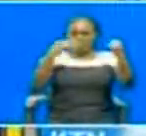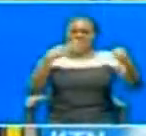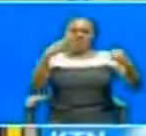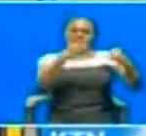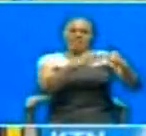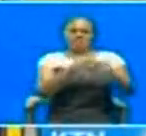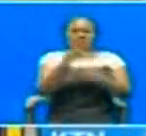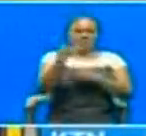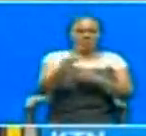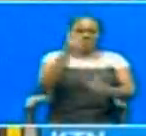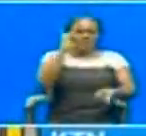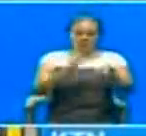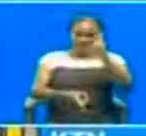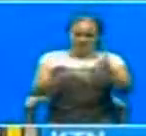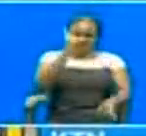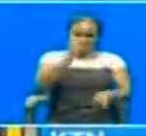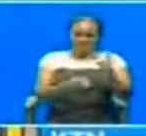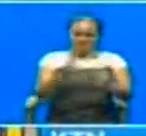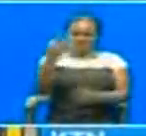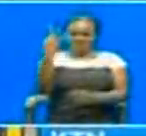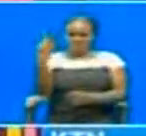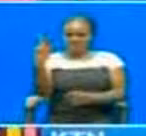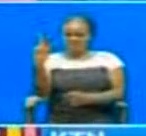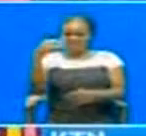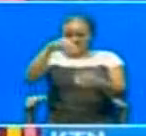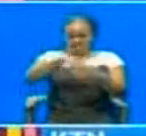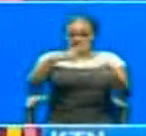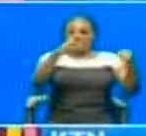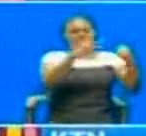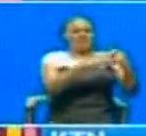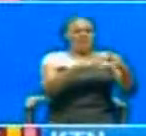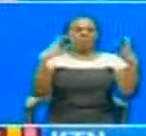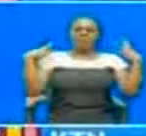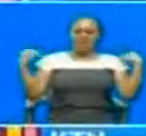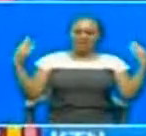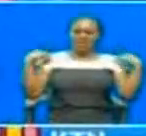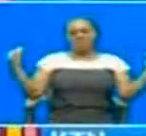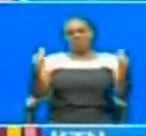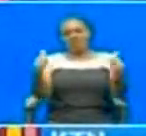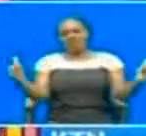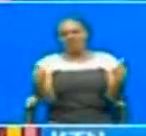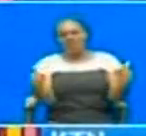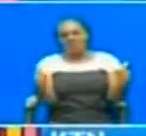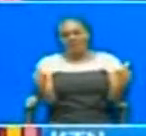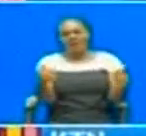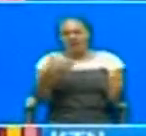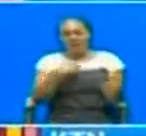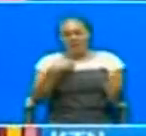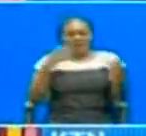race. Tulikimbia kwa training na ilikuwa juu huko Kikara, tulitrain poa. Saa